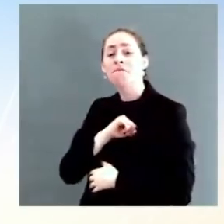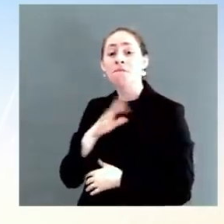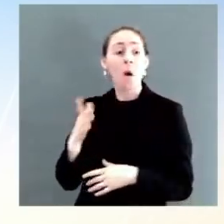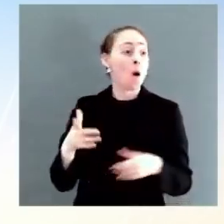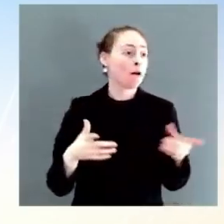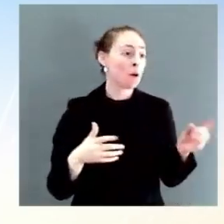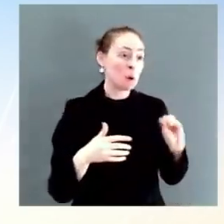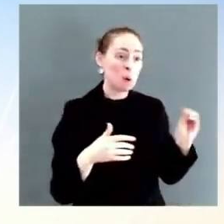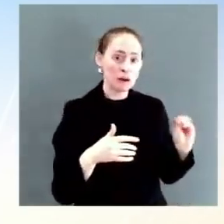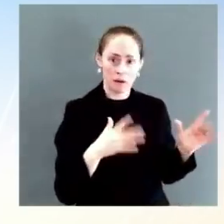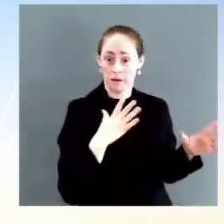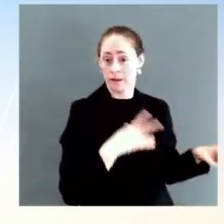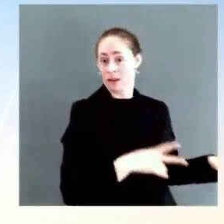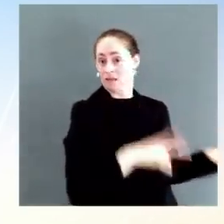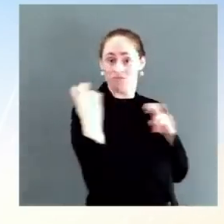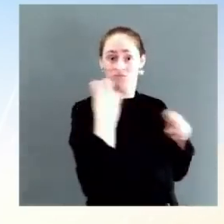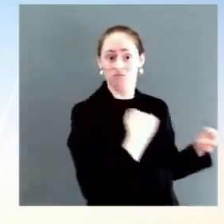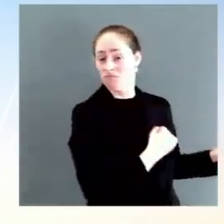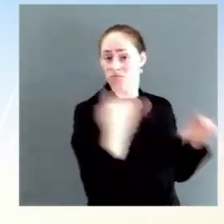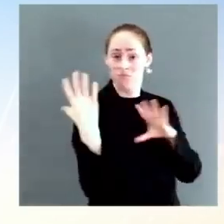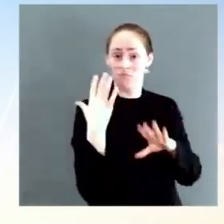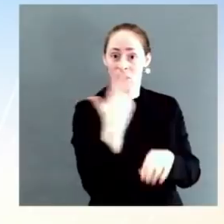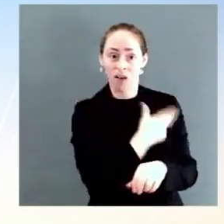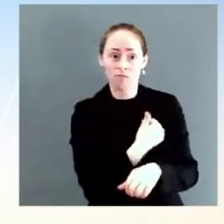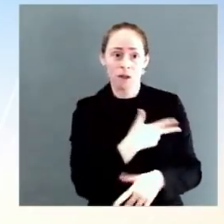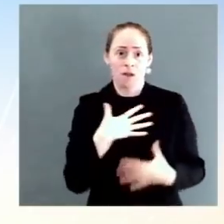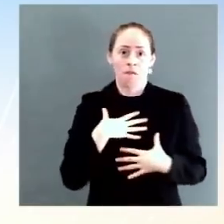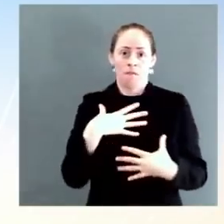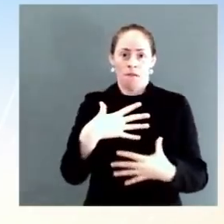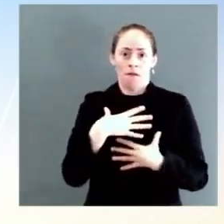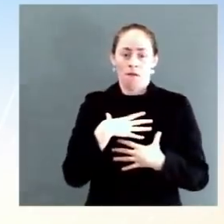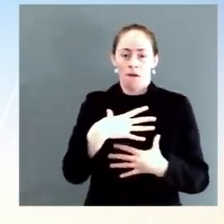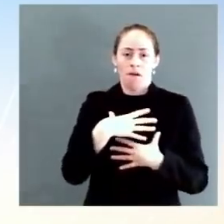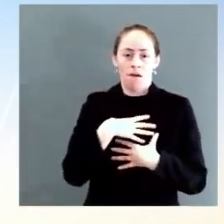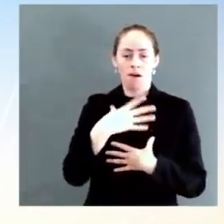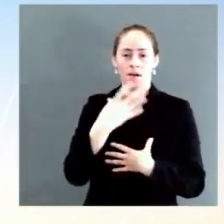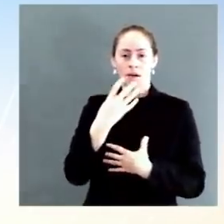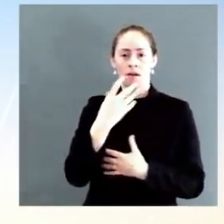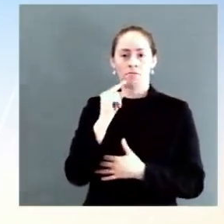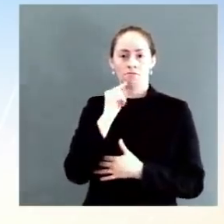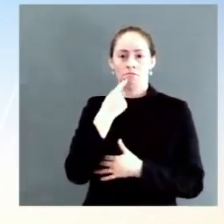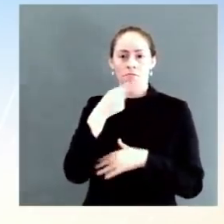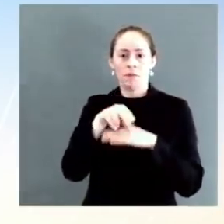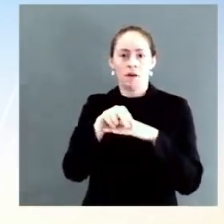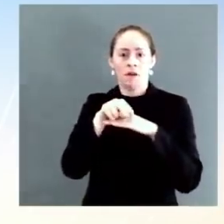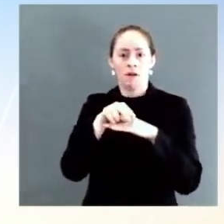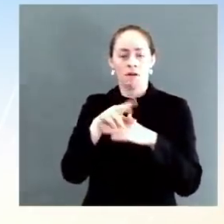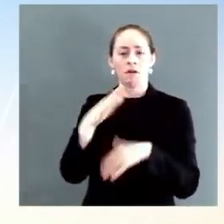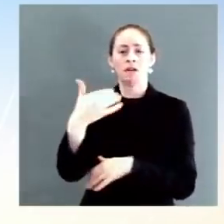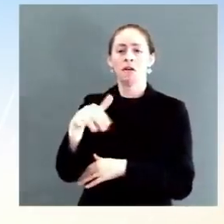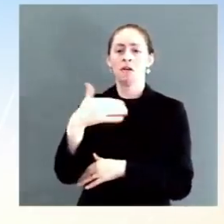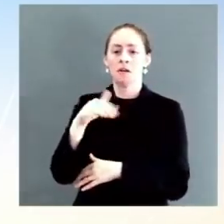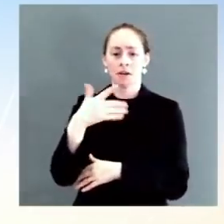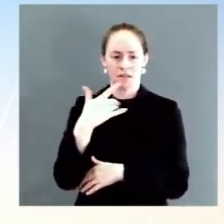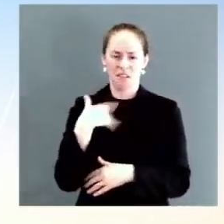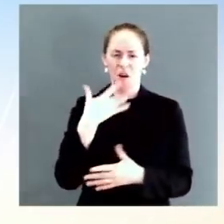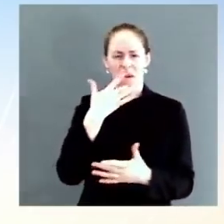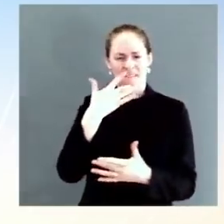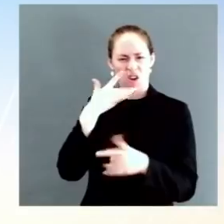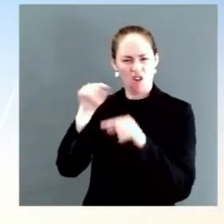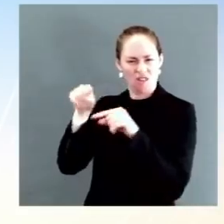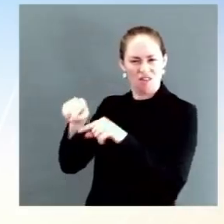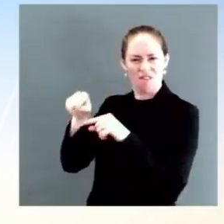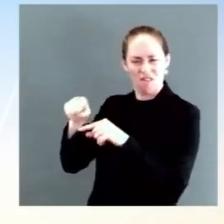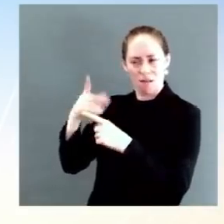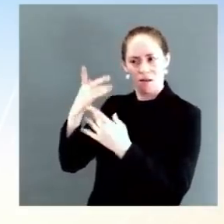preventing hospitalization and preventing death is a significant value of these vaccines and the subsequent boosters that are now available